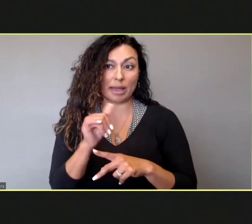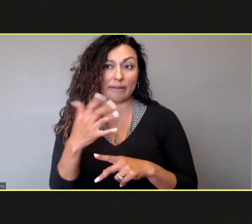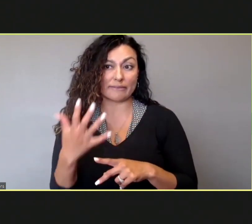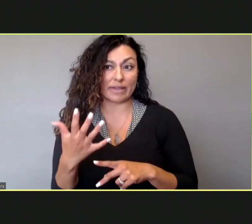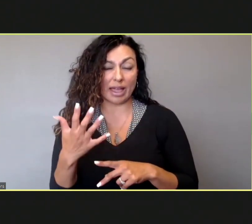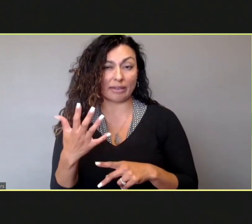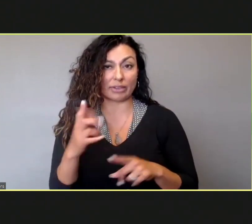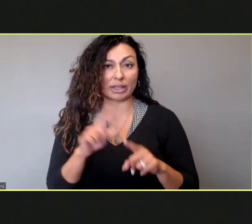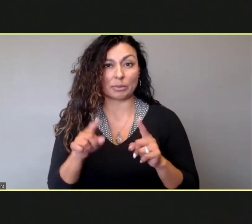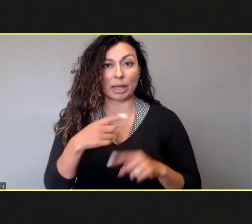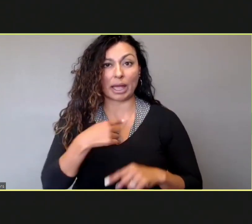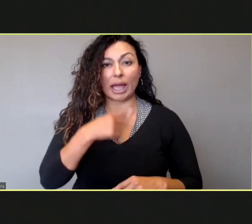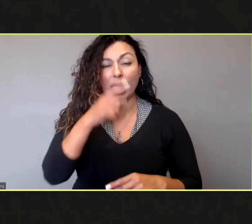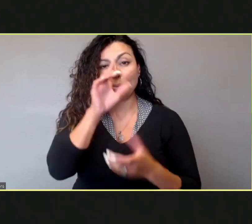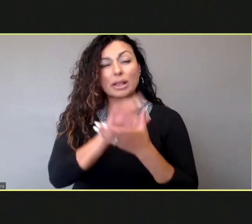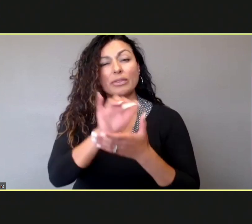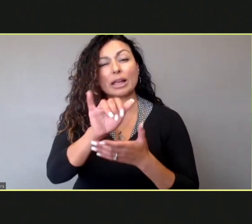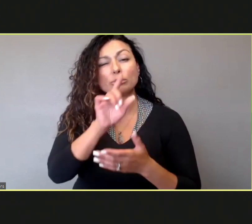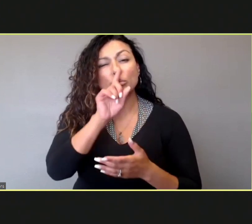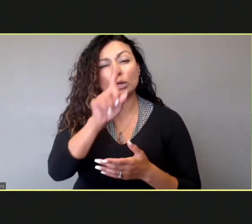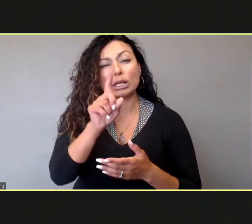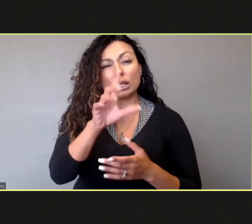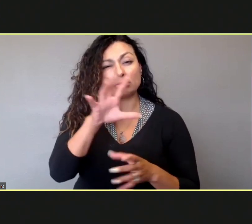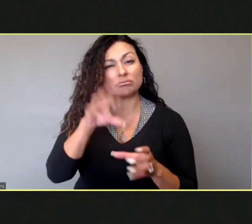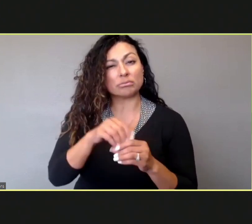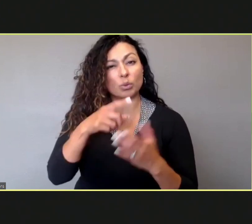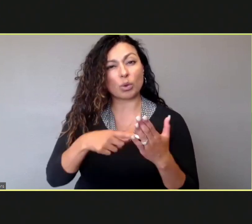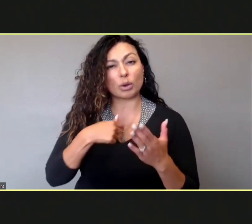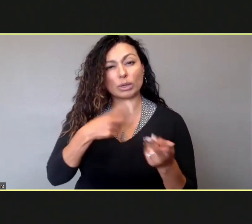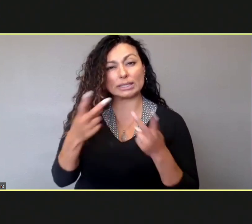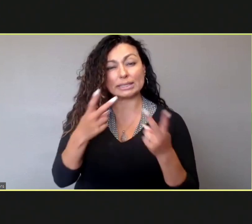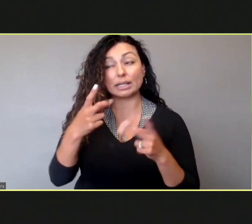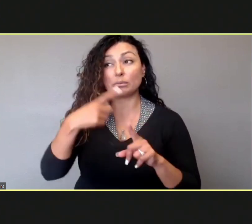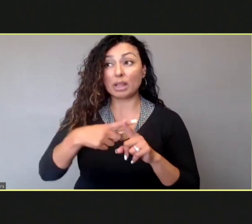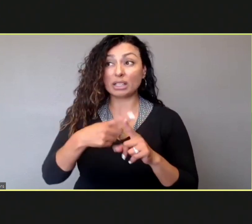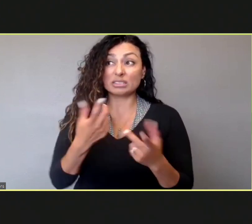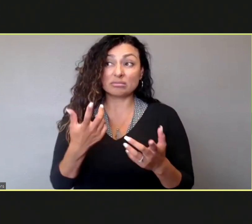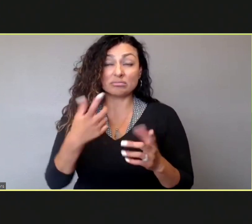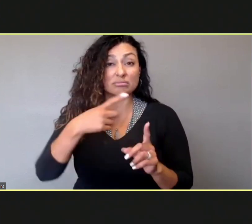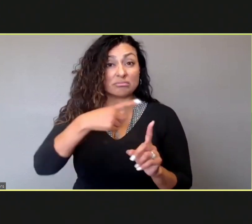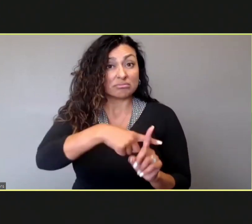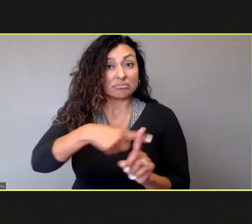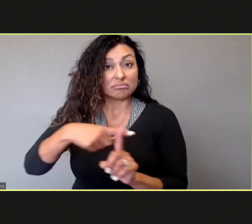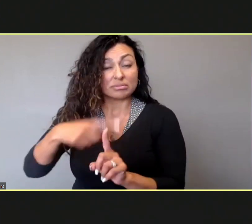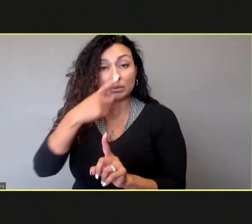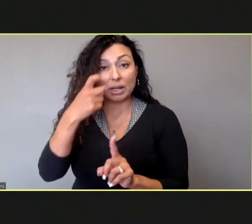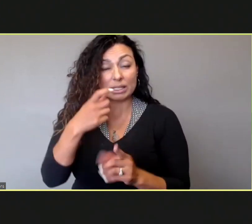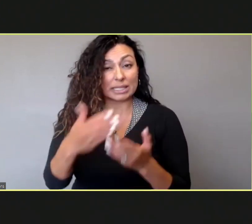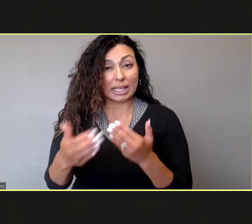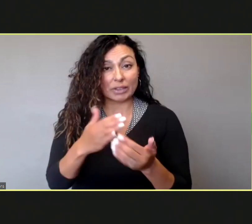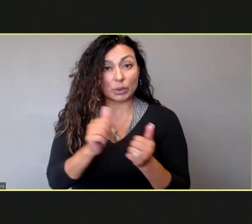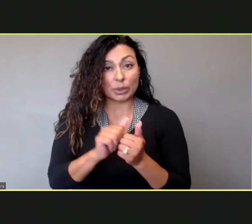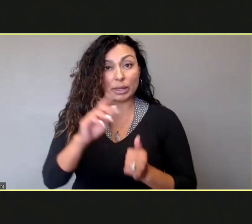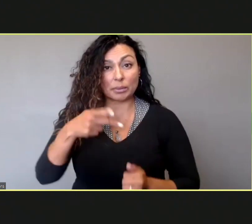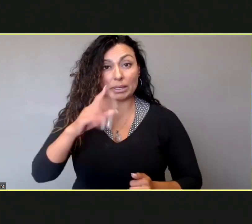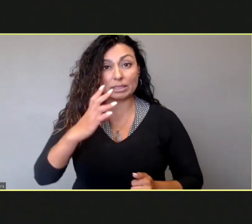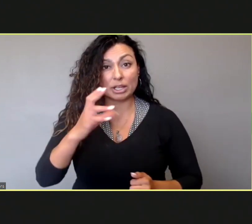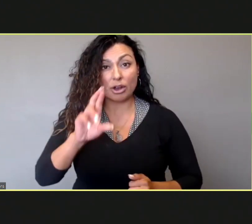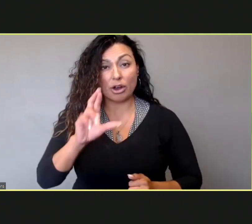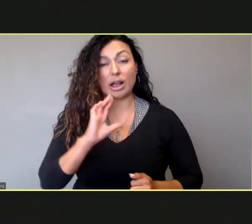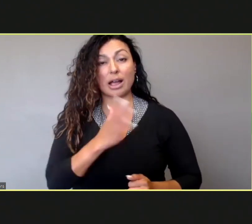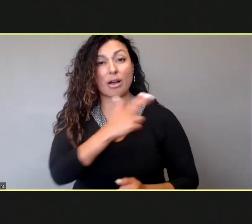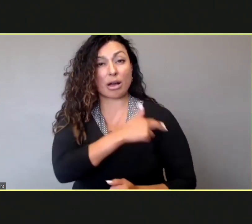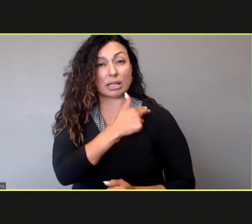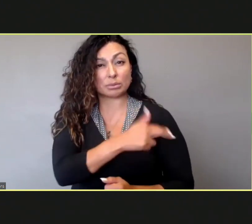that's a real part of what we're seeing now, and also kind of reassuring, because even with the PCR tests, our hospitalization rates